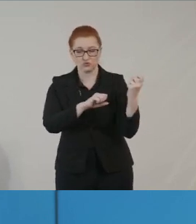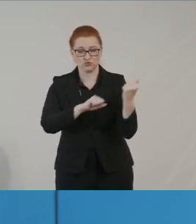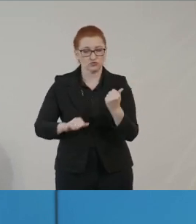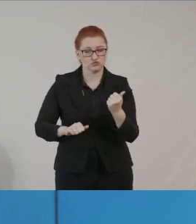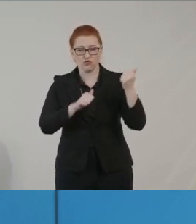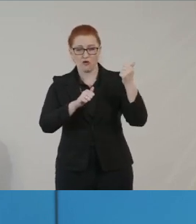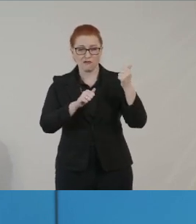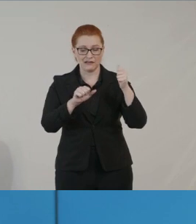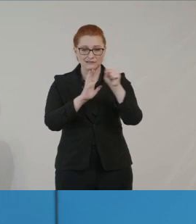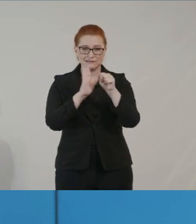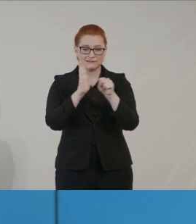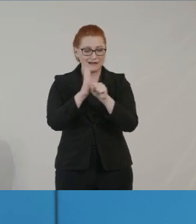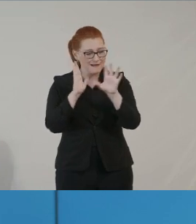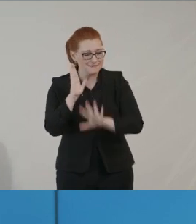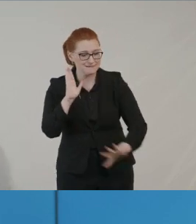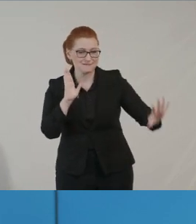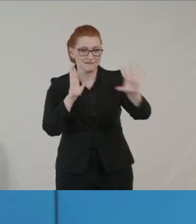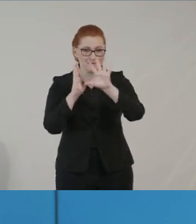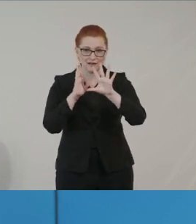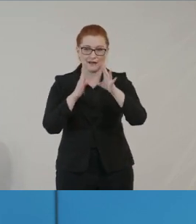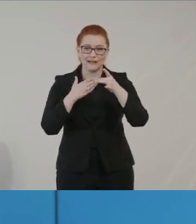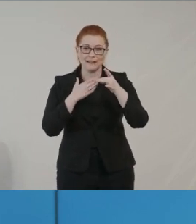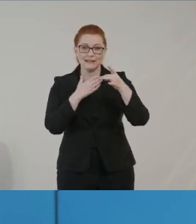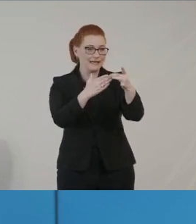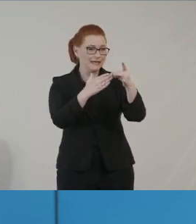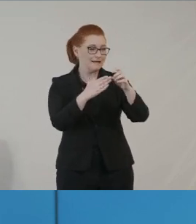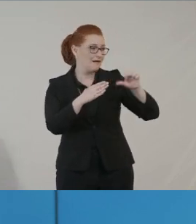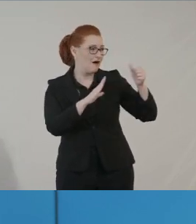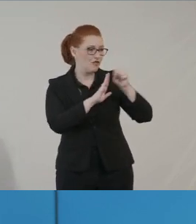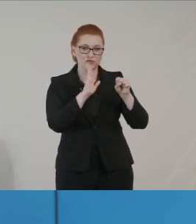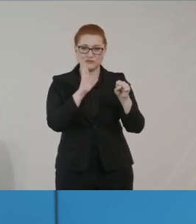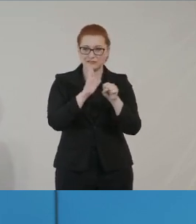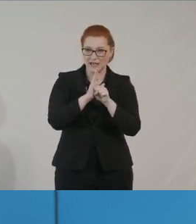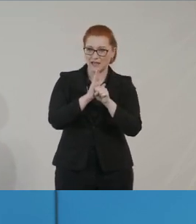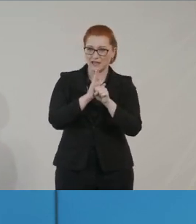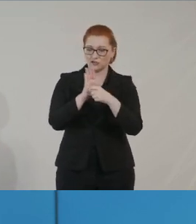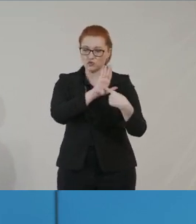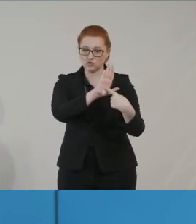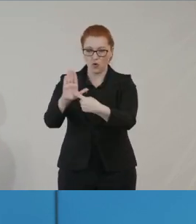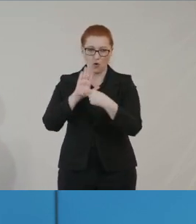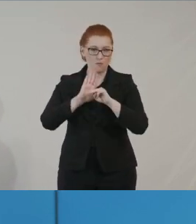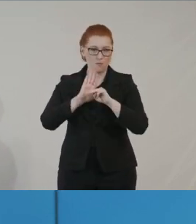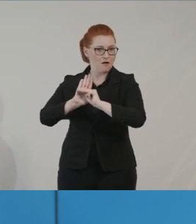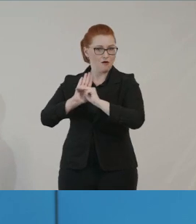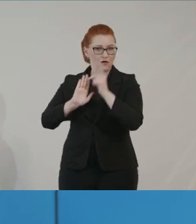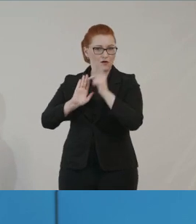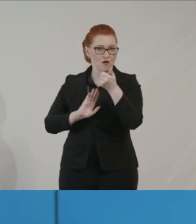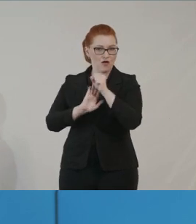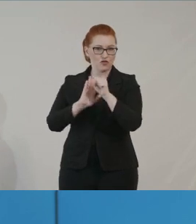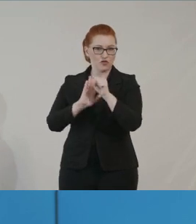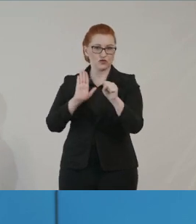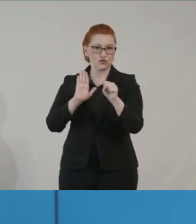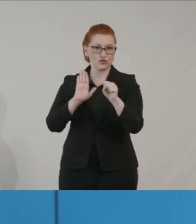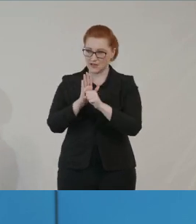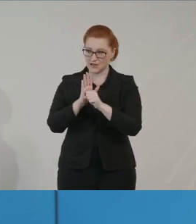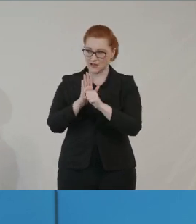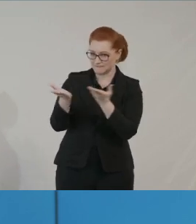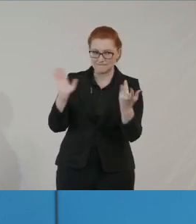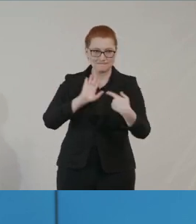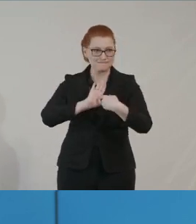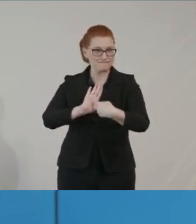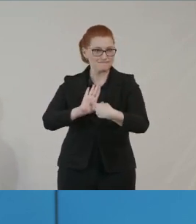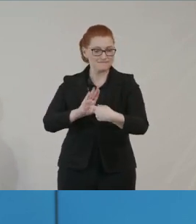leading out of this pandemic. And I believe not only can we lift that dimmer switch to